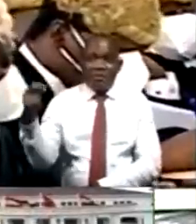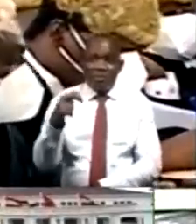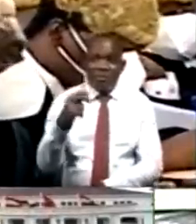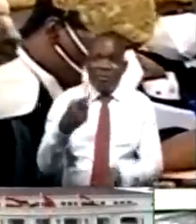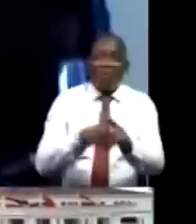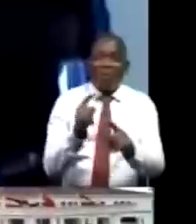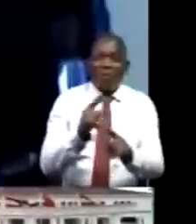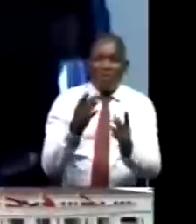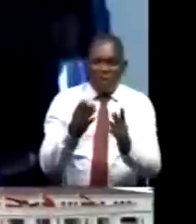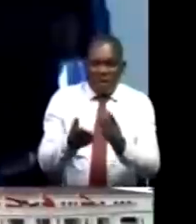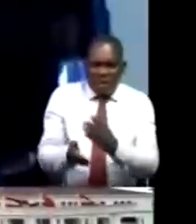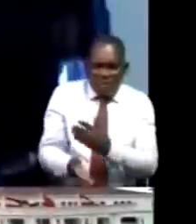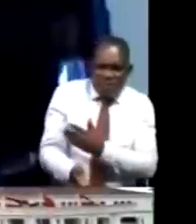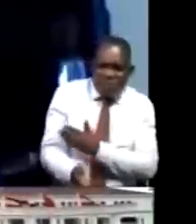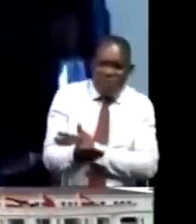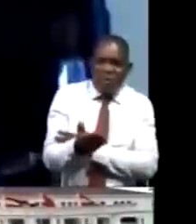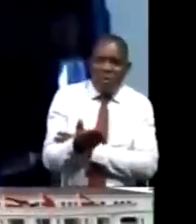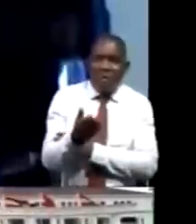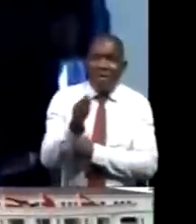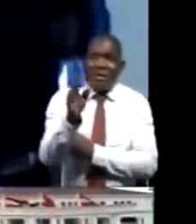In the early hours of the 9th,